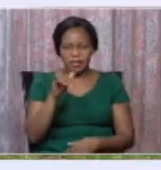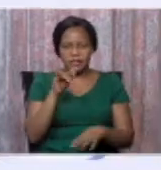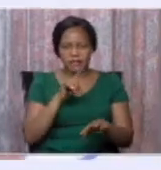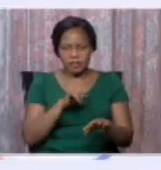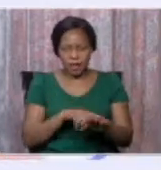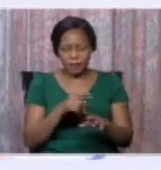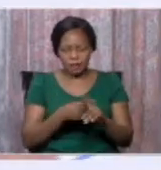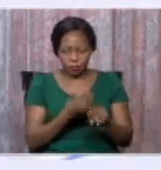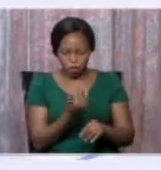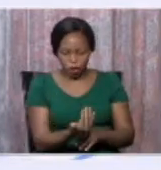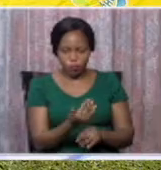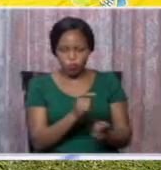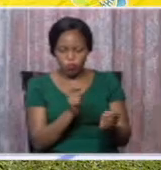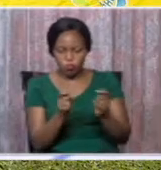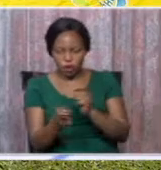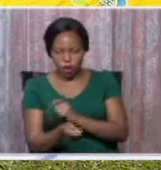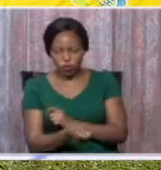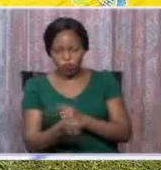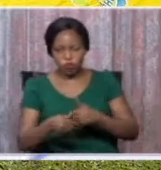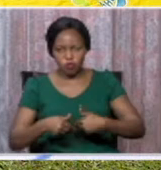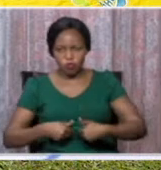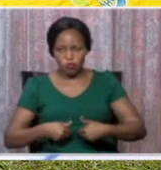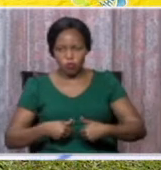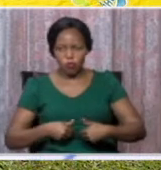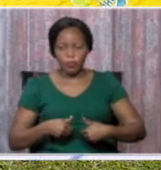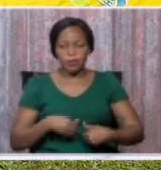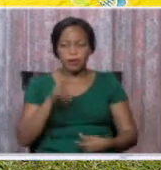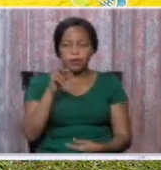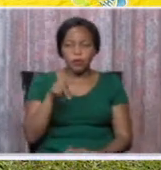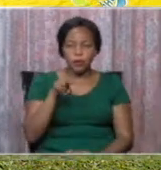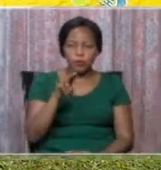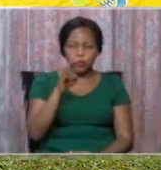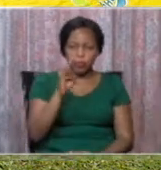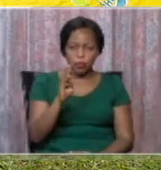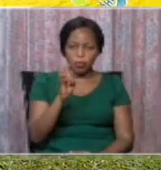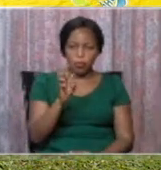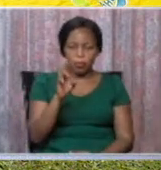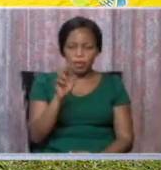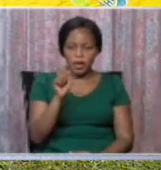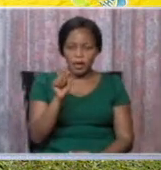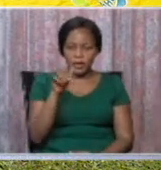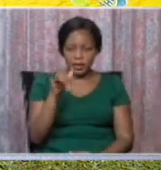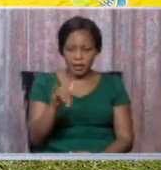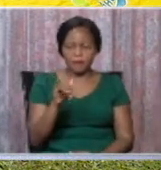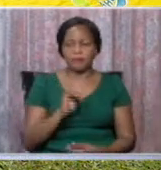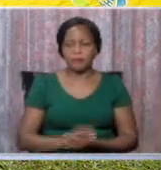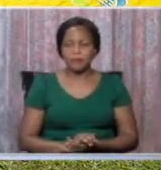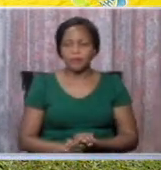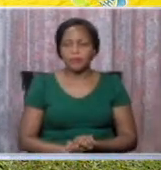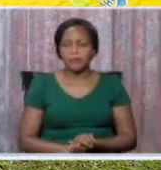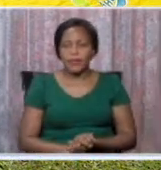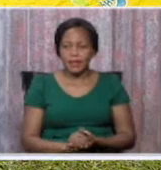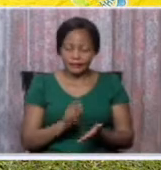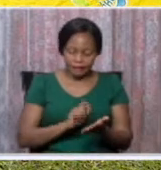Excellent. Anything else? The internal organ, the internal changes. Does anything else happen,